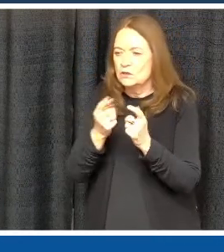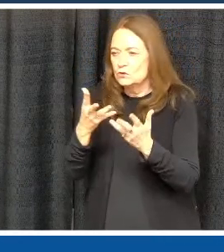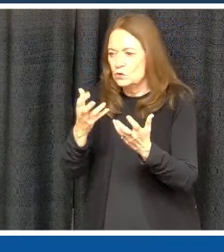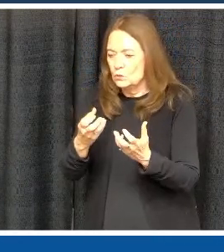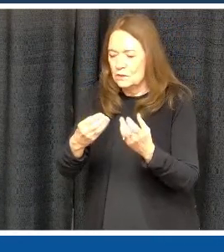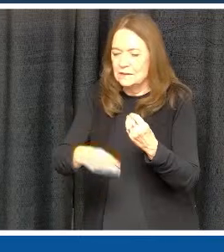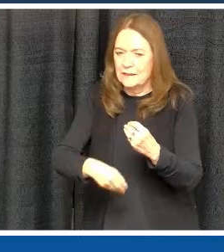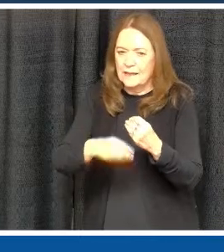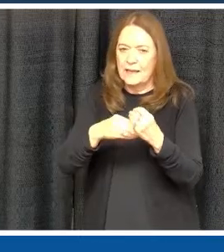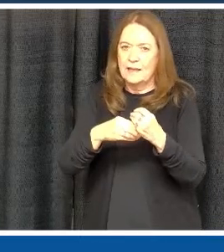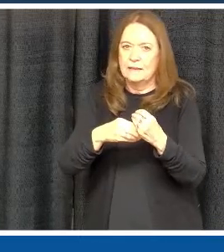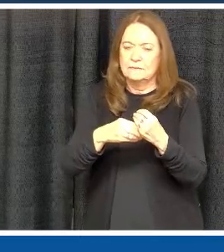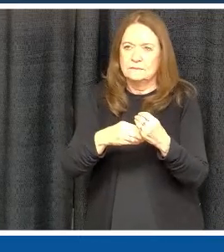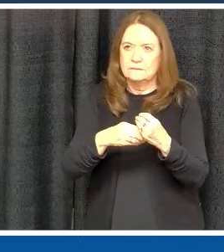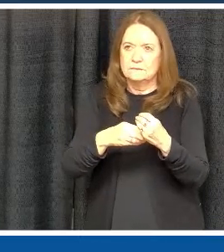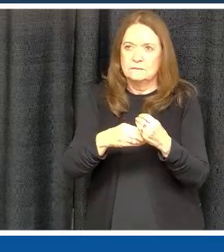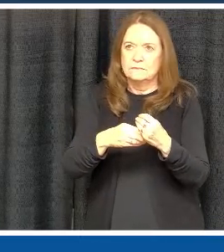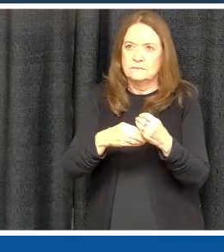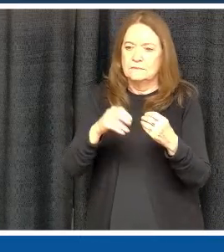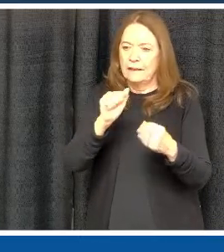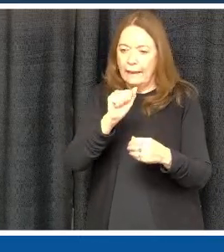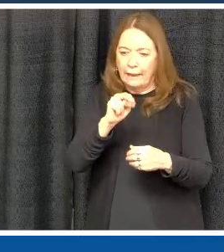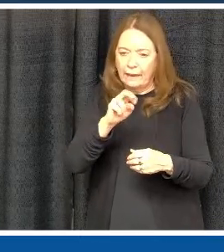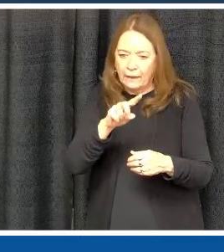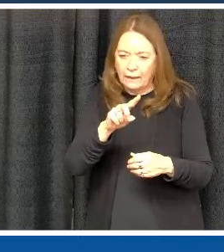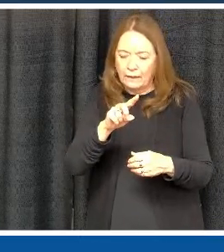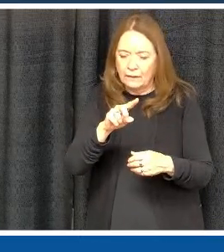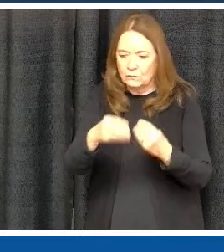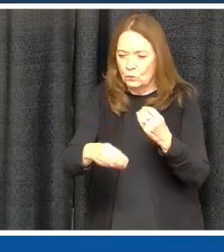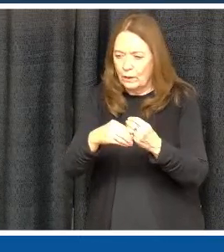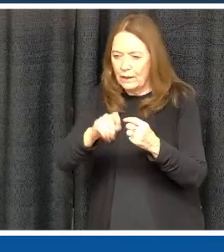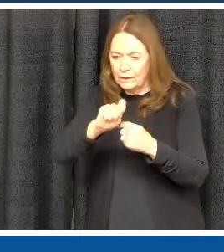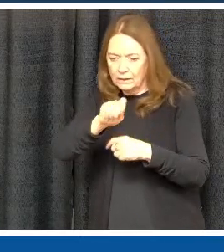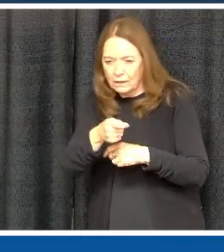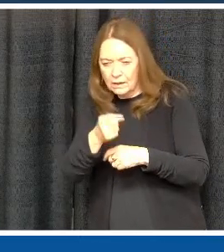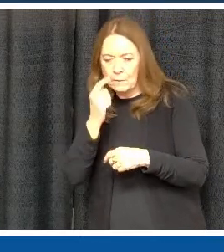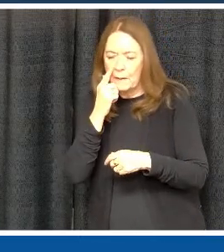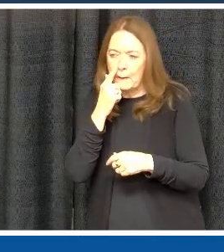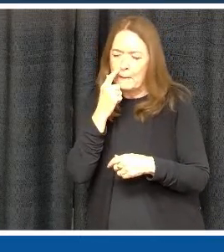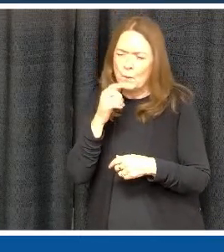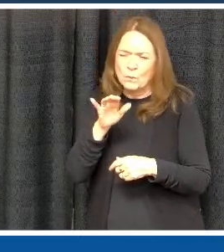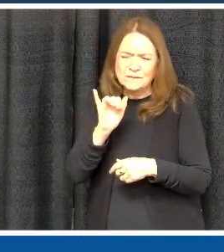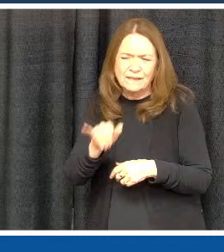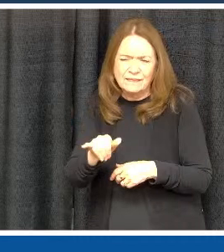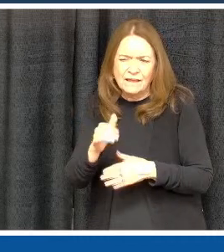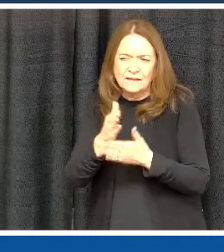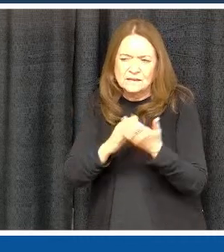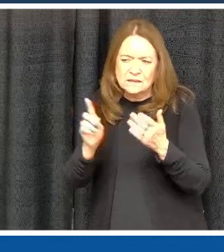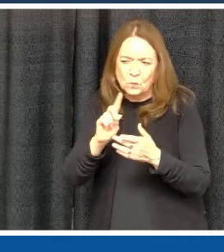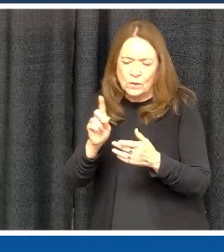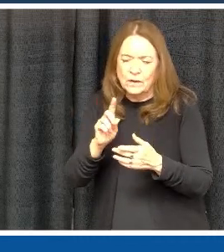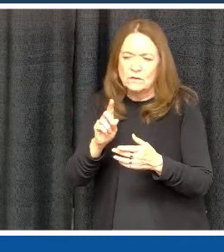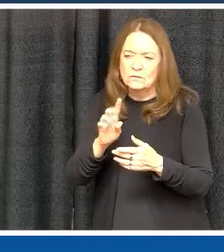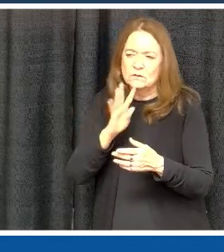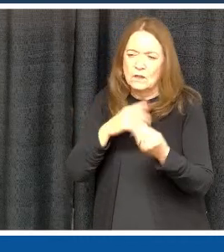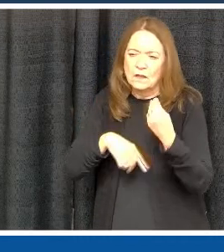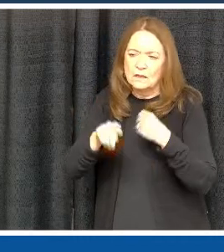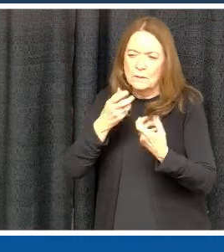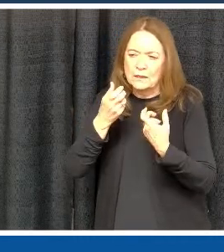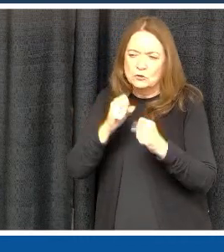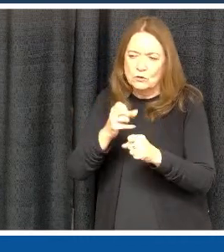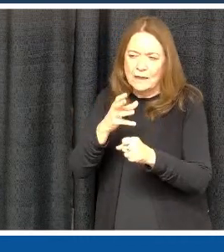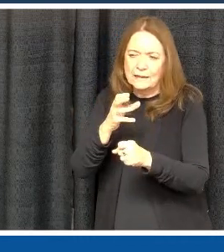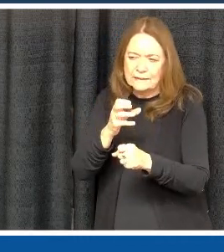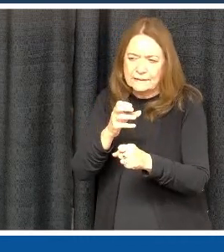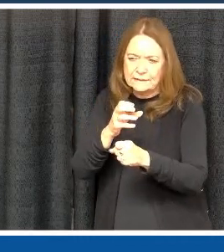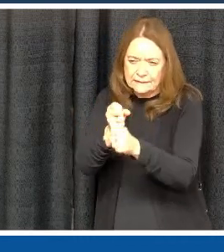add an and, remove a comma, add a comma, somewhere along there. Wasn't that somewhere in reference to trying to get those along